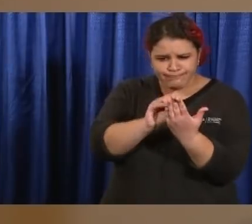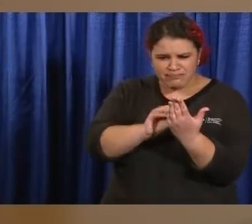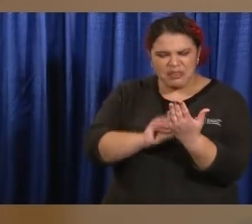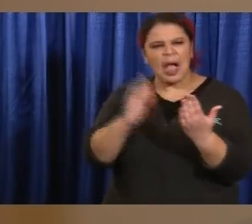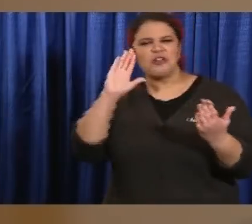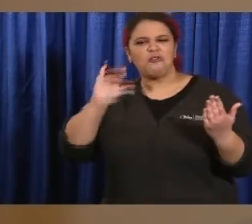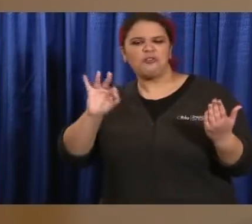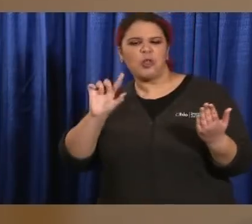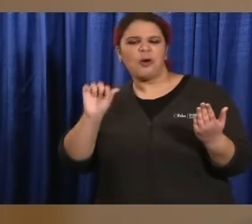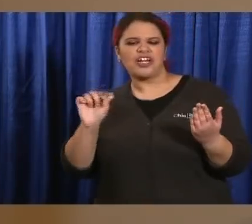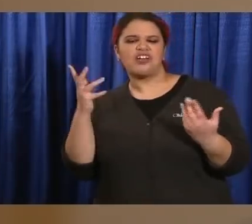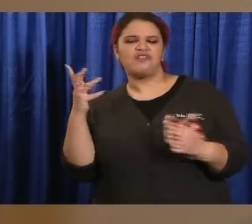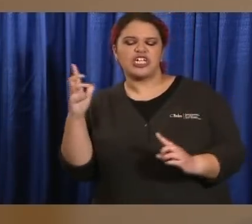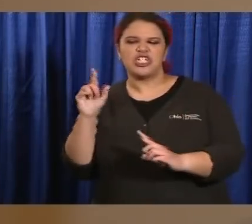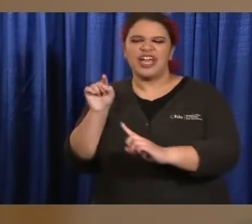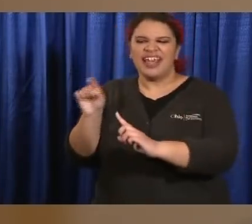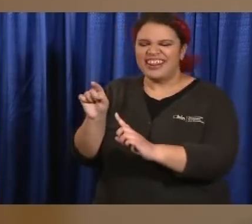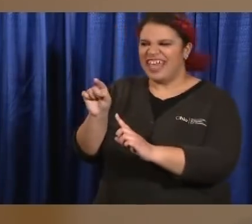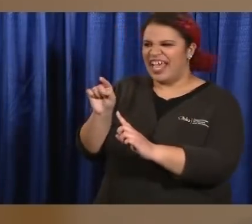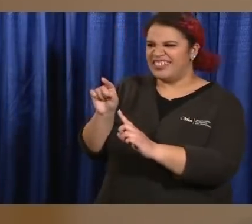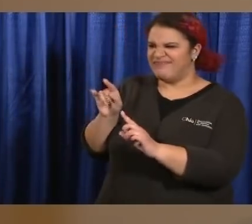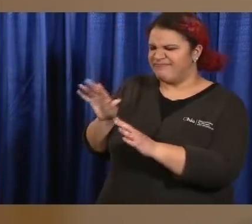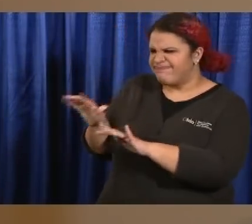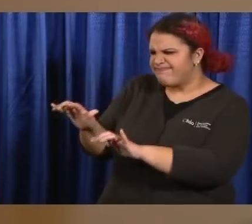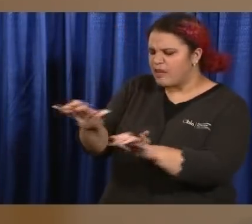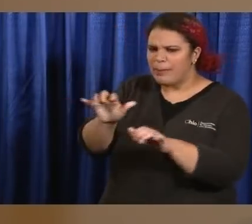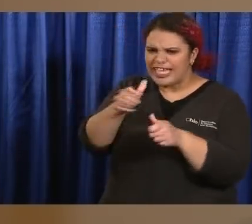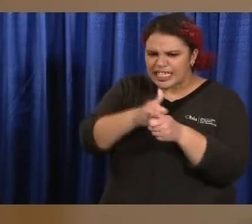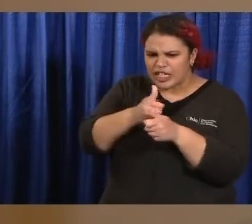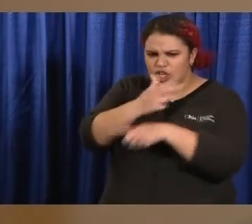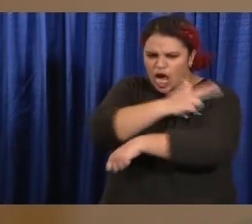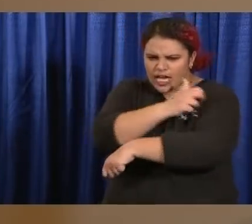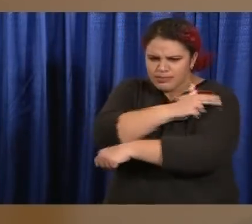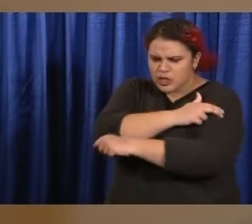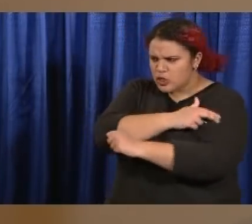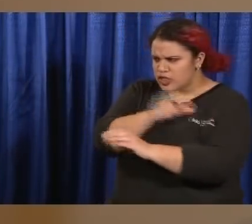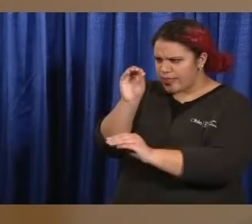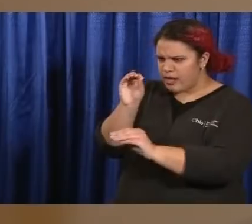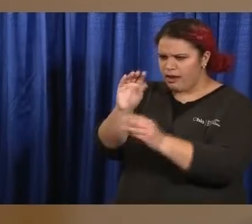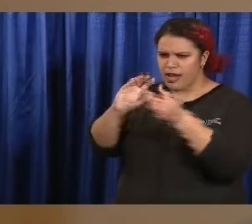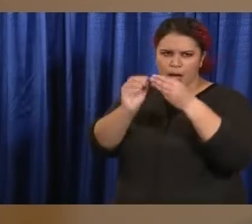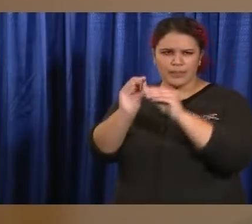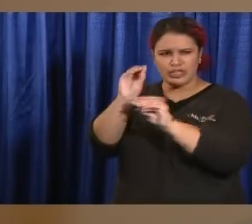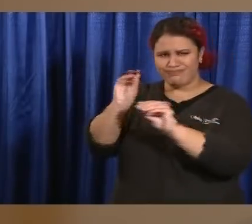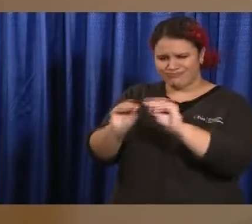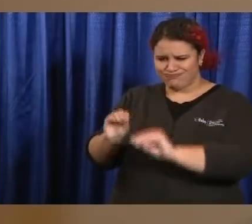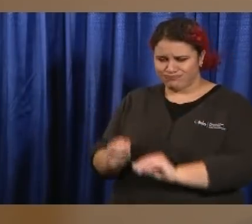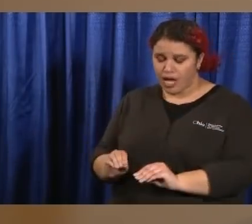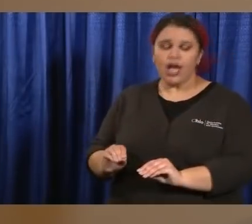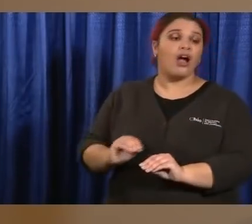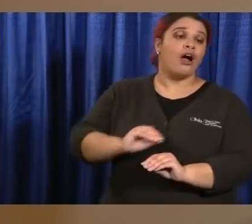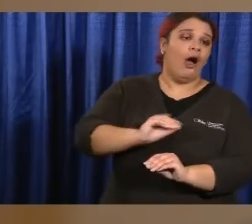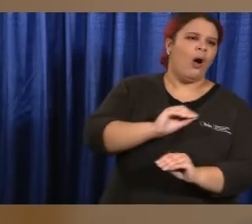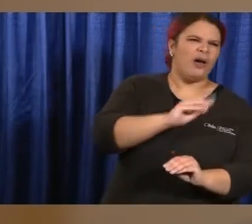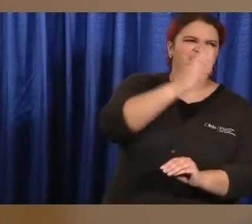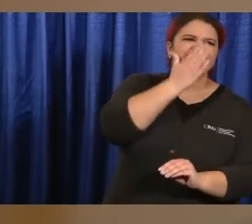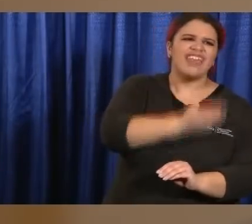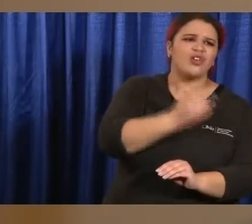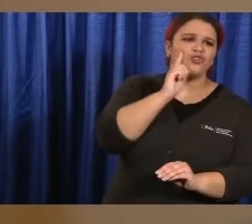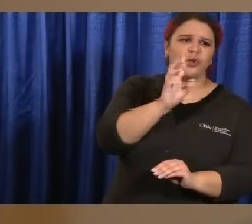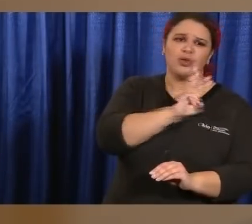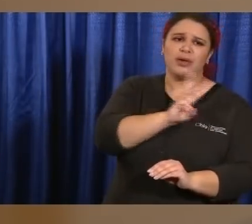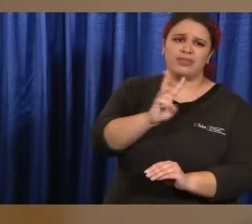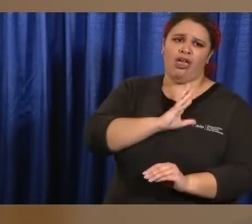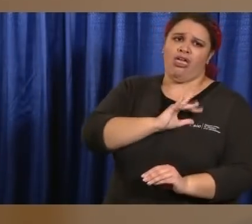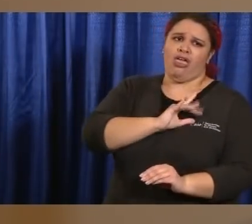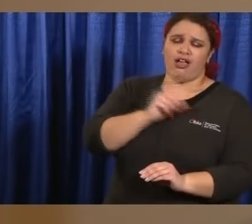And I want to thank you so much for working so hard on your site, because it offers a lot of great data resources for journalists. Do